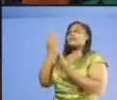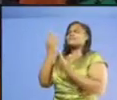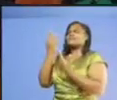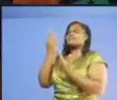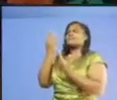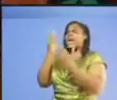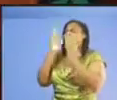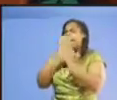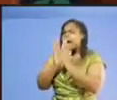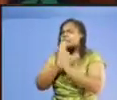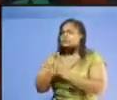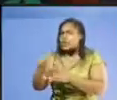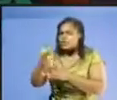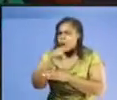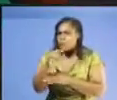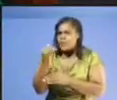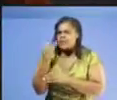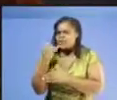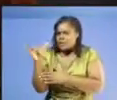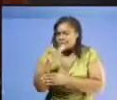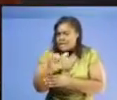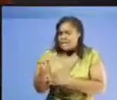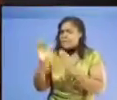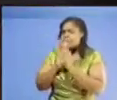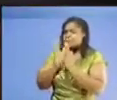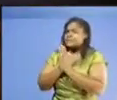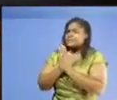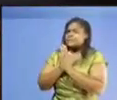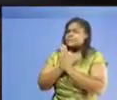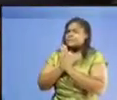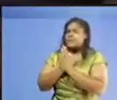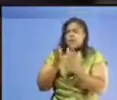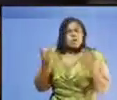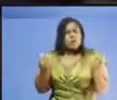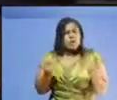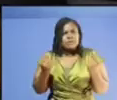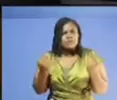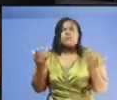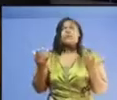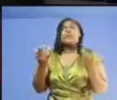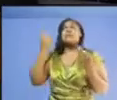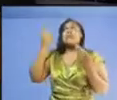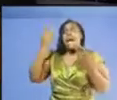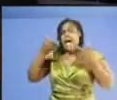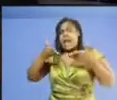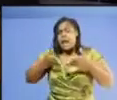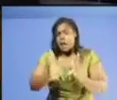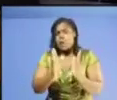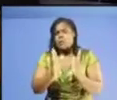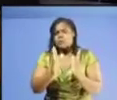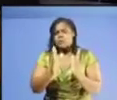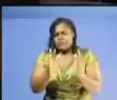do when God makes you live with what you know God can change?